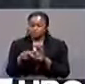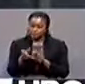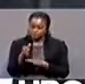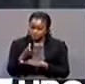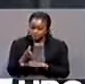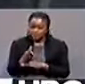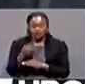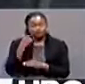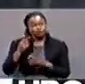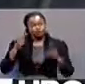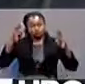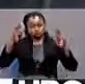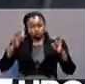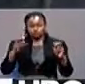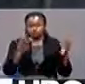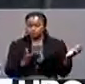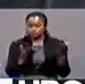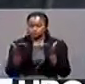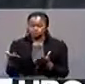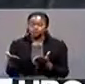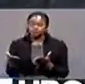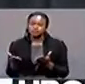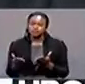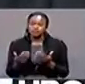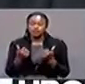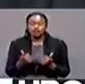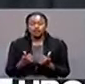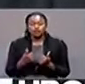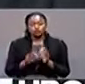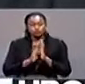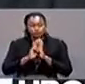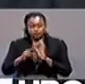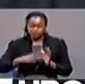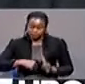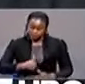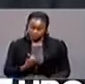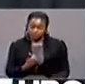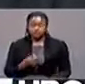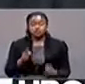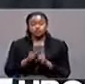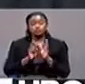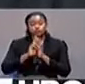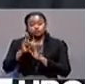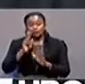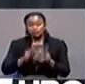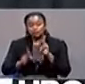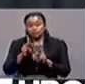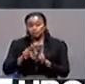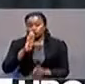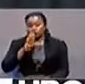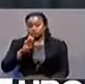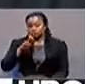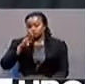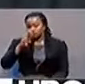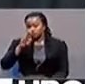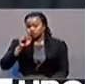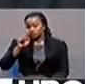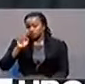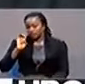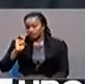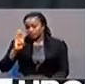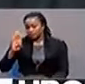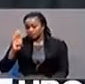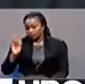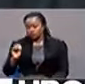the motion. On my behalf, and on behalf of the people of Butembo District and